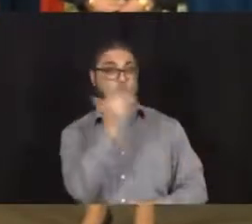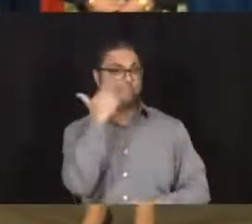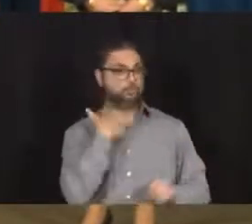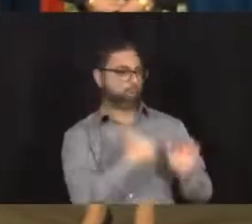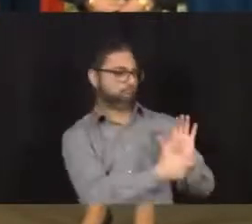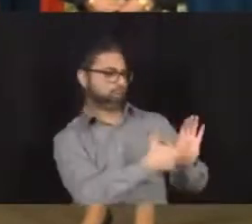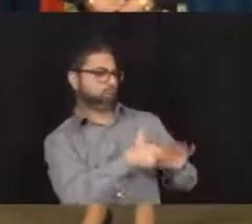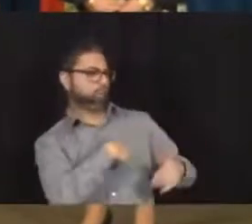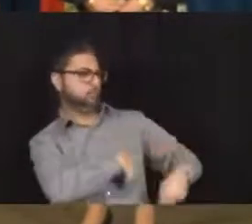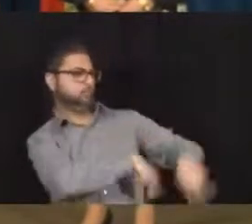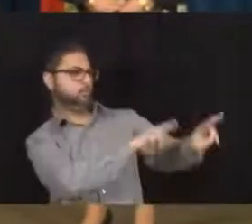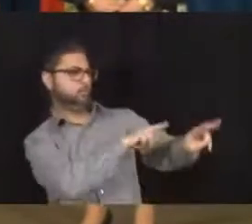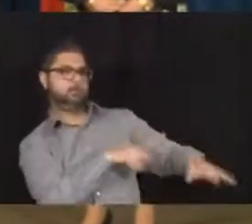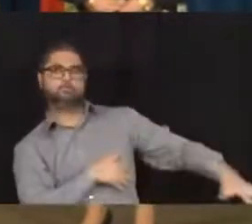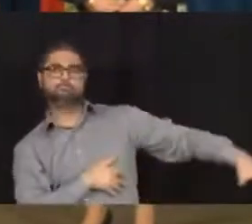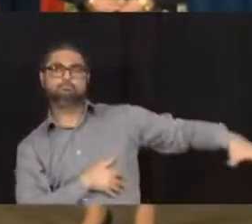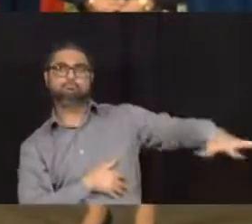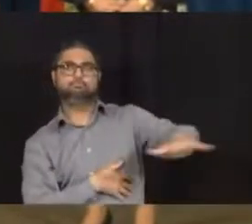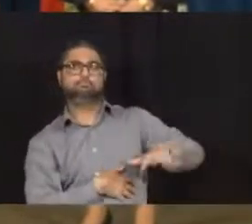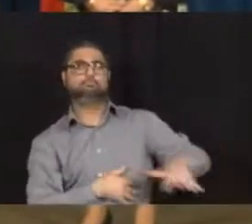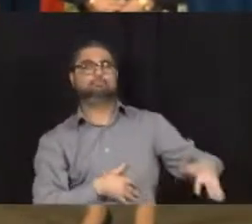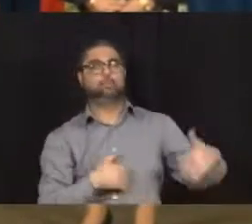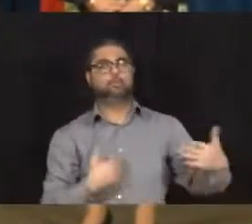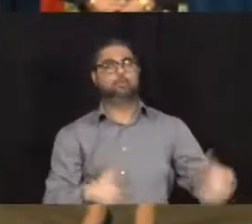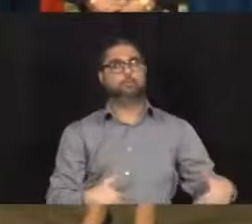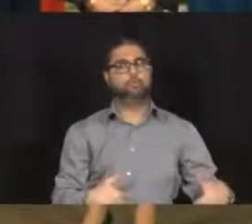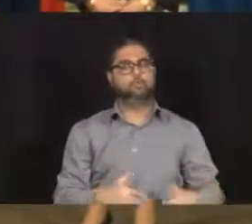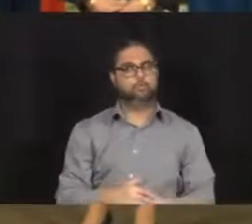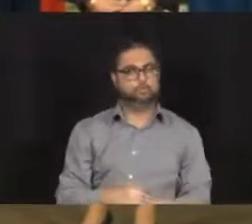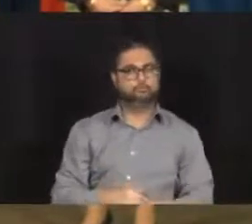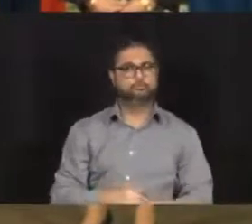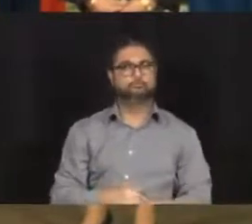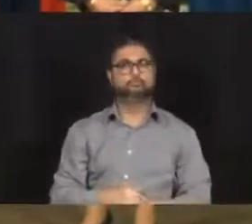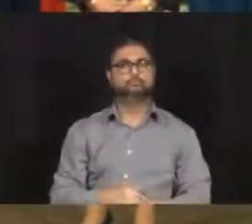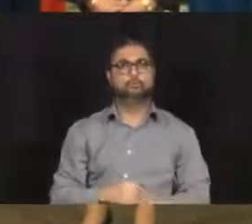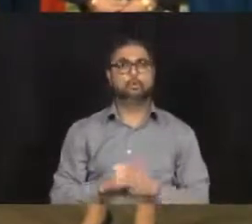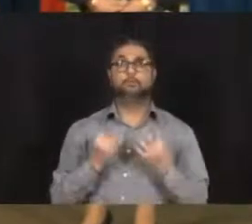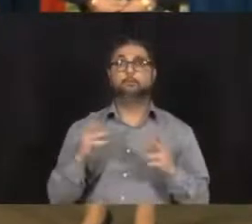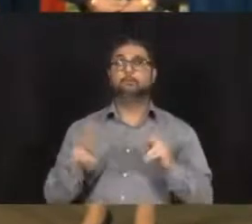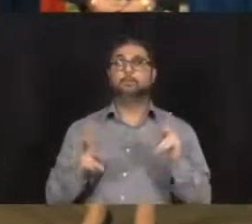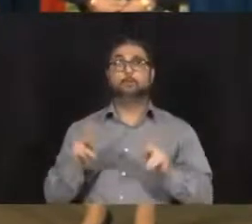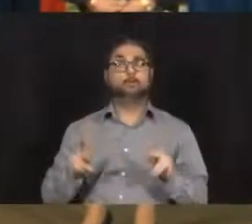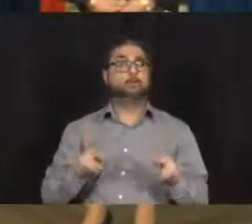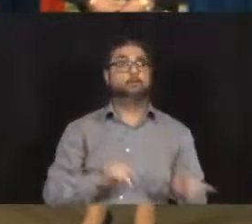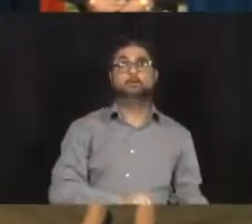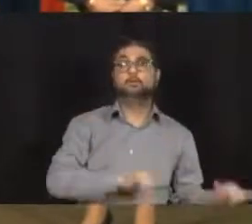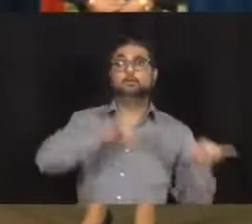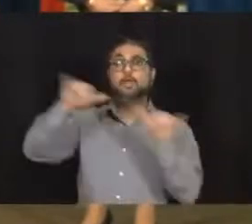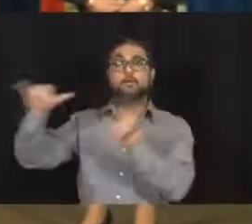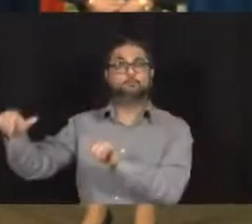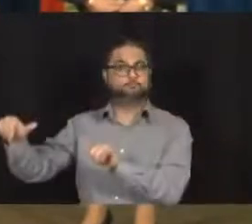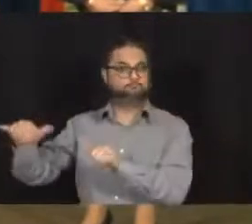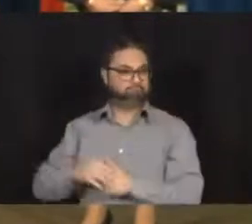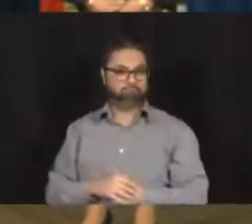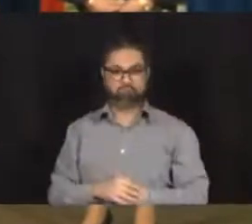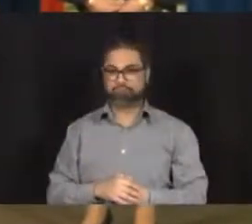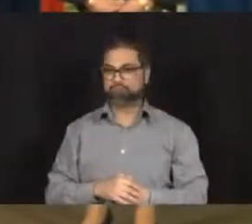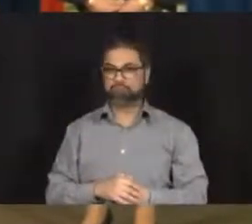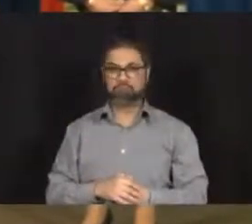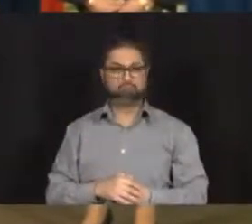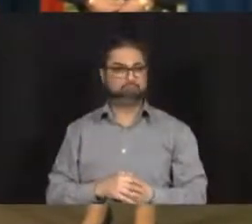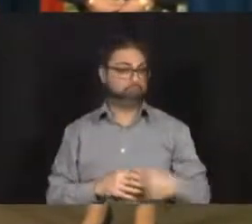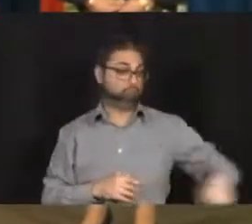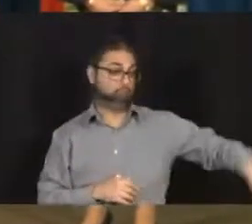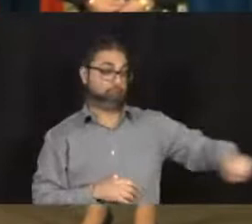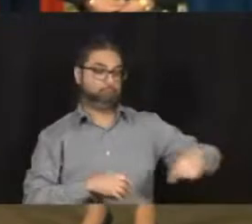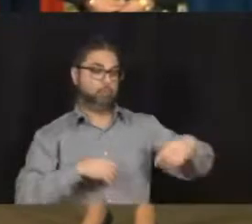than a lot of us out there. That they're incredible people. So we're doing everything